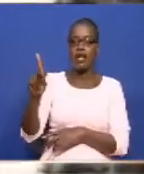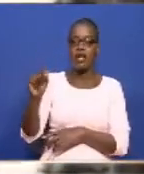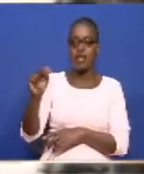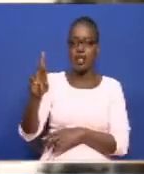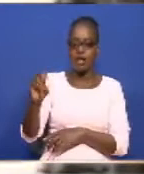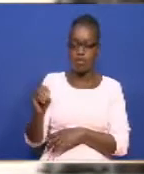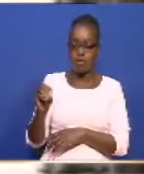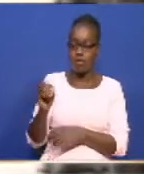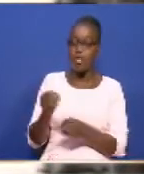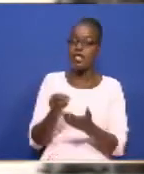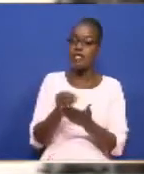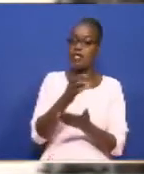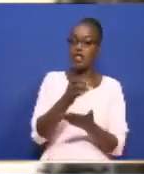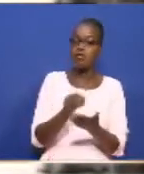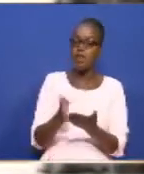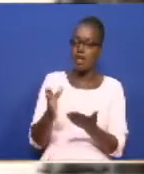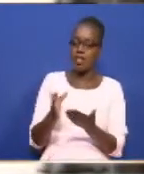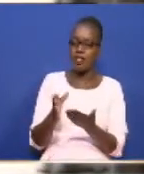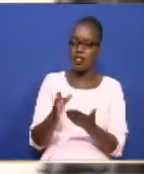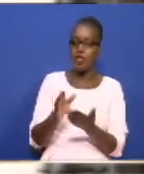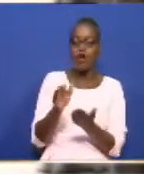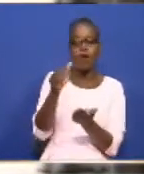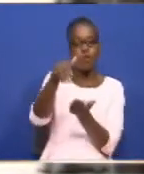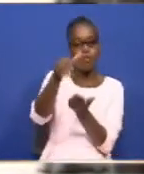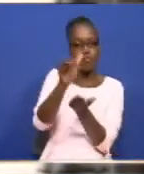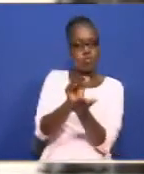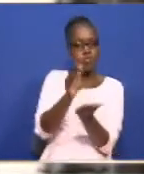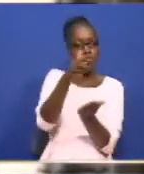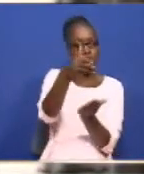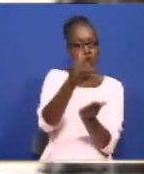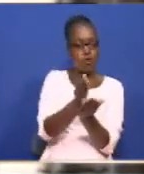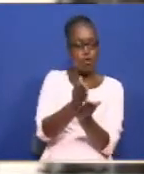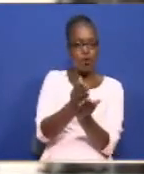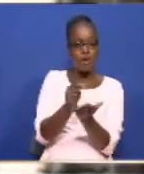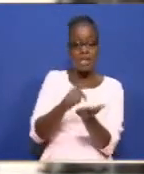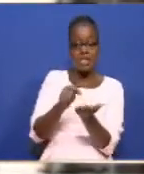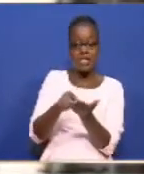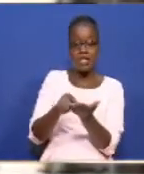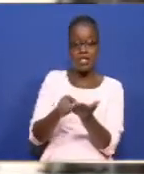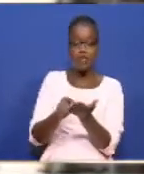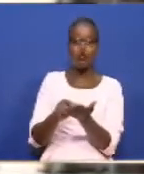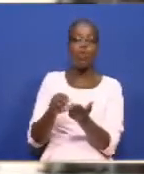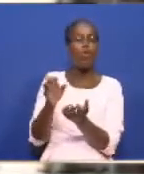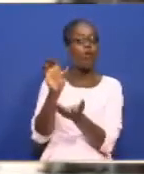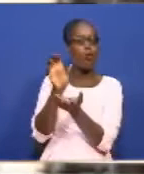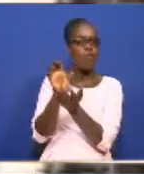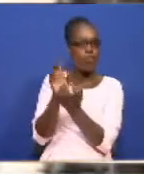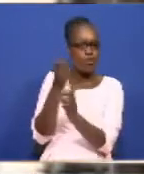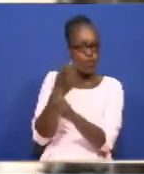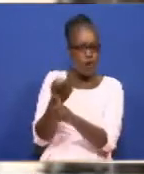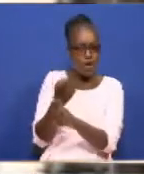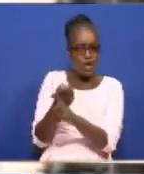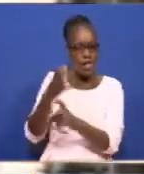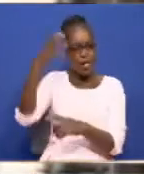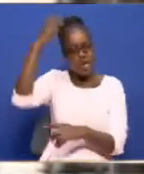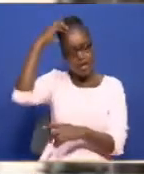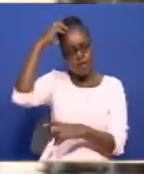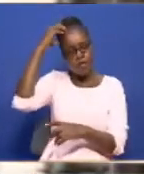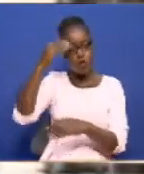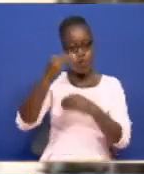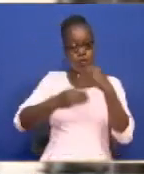cocoa seedlings to Kilifi, Kwale, Taita Taveta, Lamu, Busia, Bungoma, Vihiga, Kakamega,